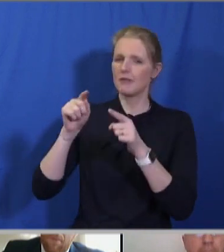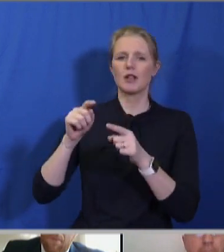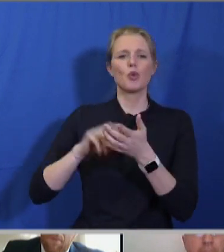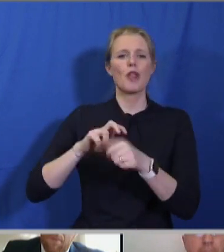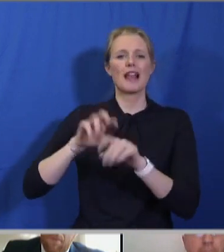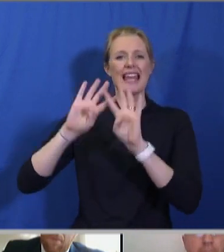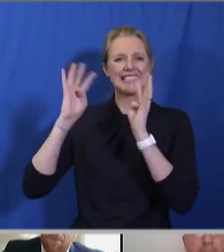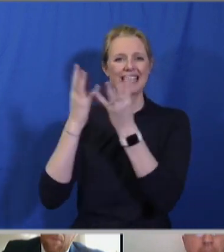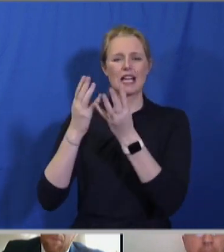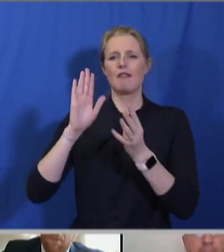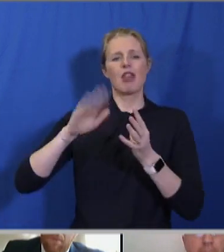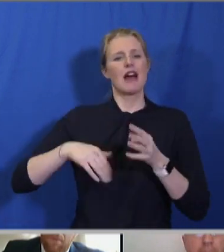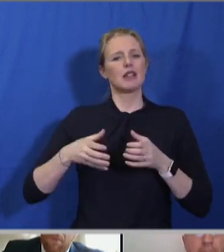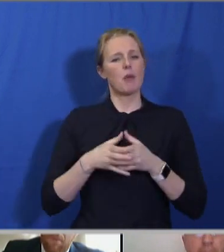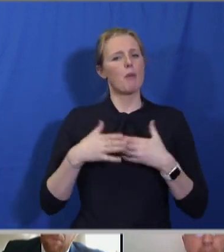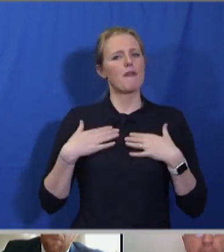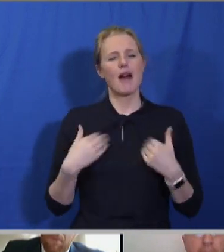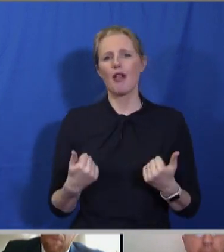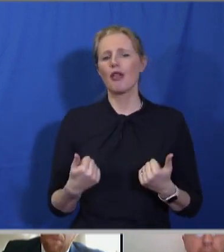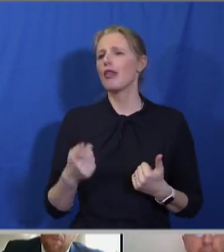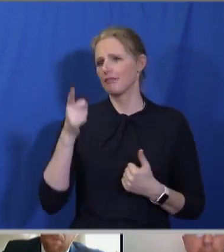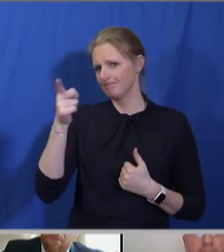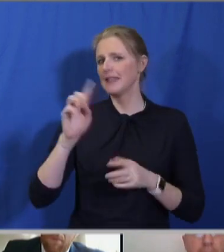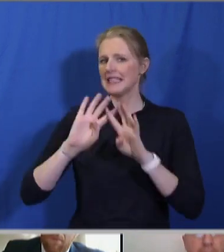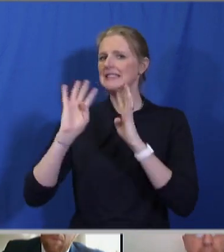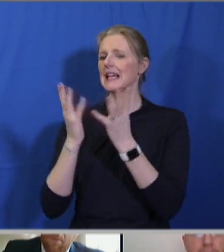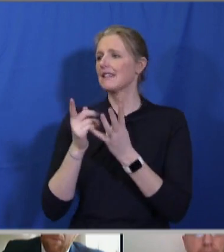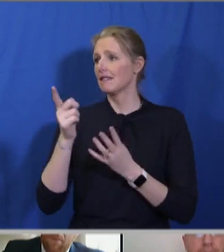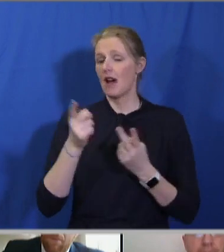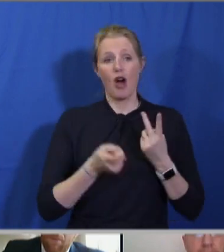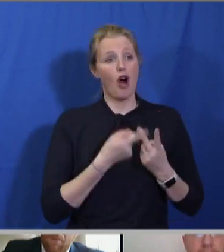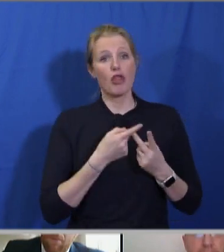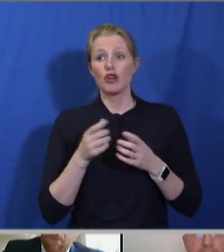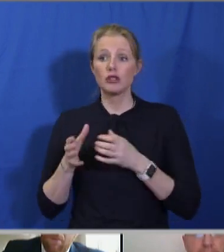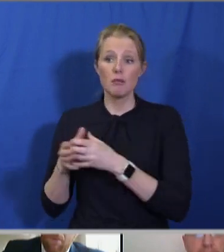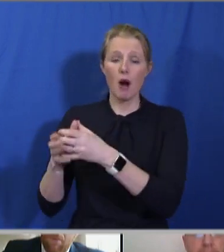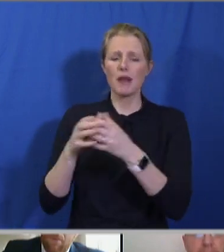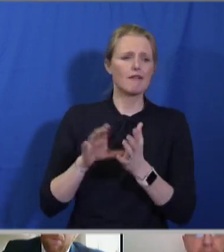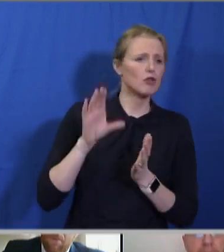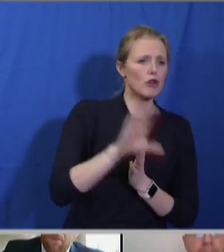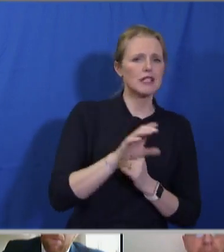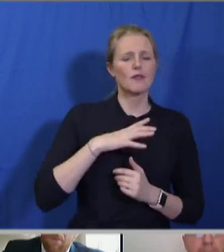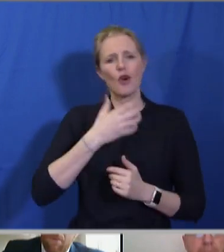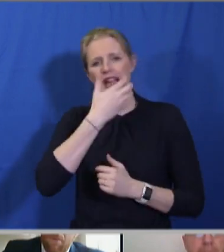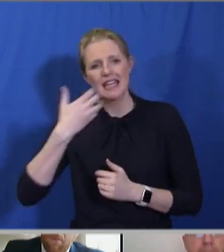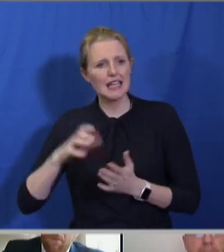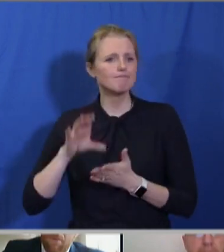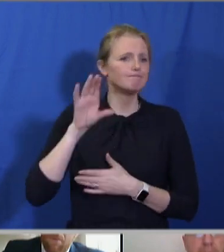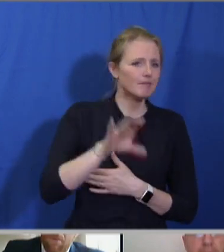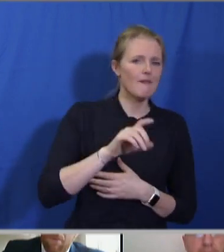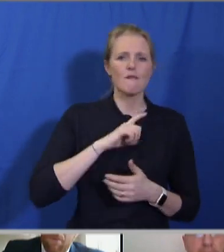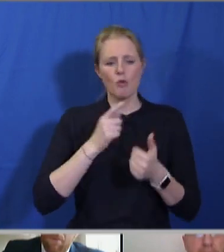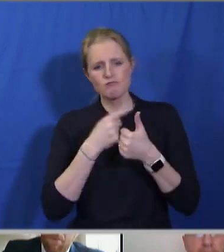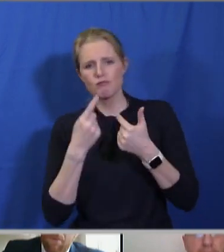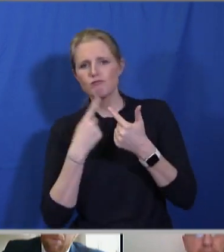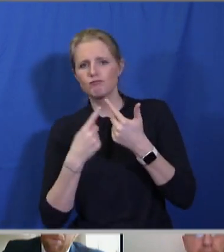directly a Department of Health matter, because obviously other departments are providing additional grants for heating and additional grants which are already